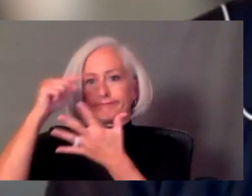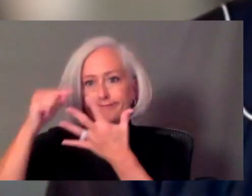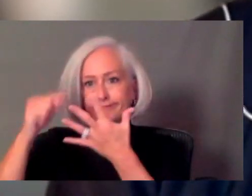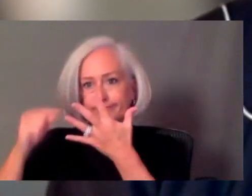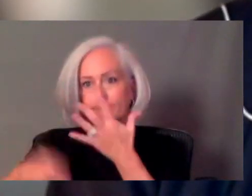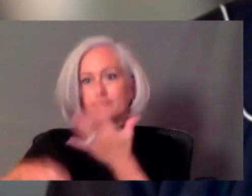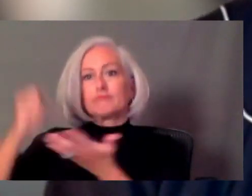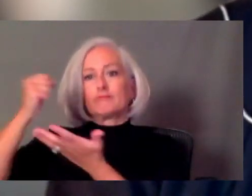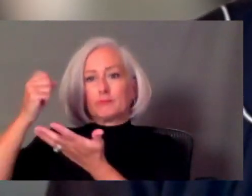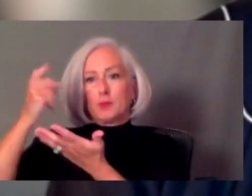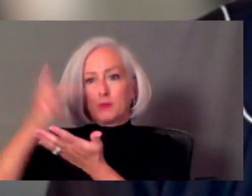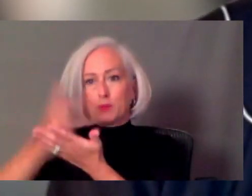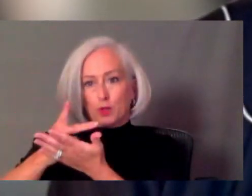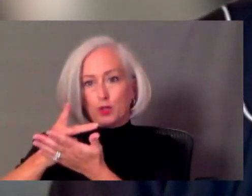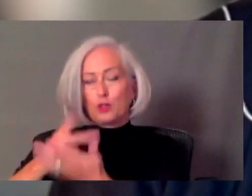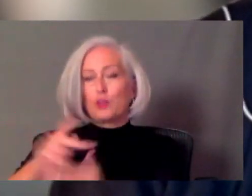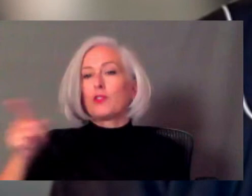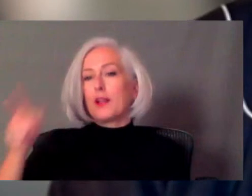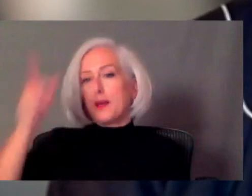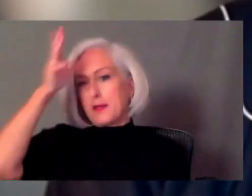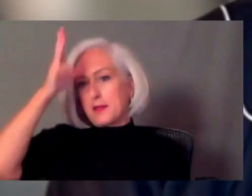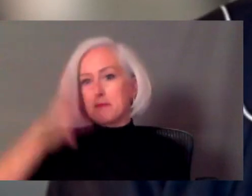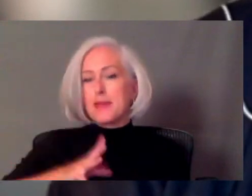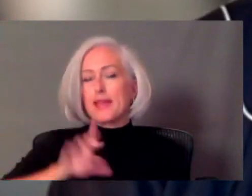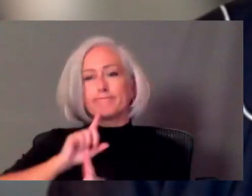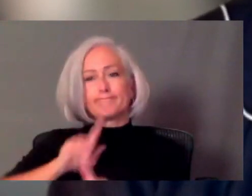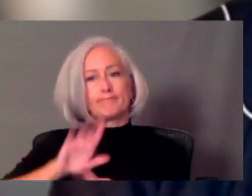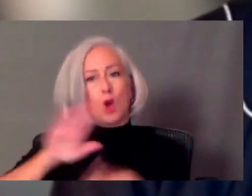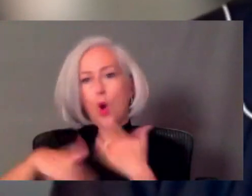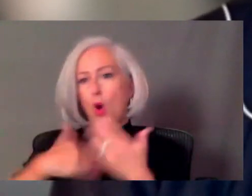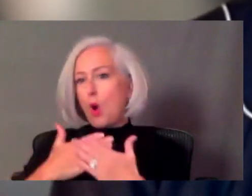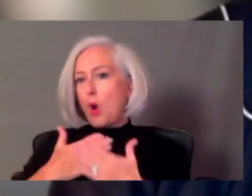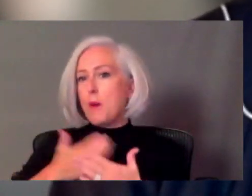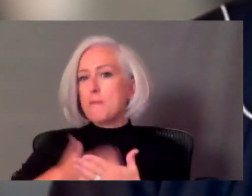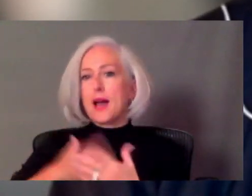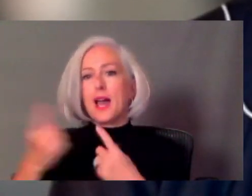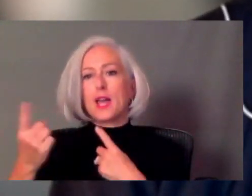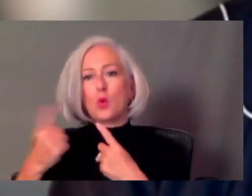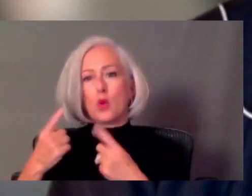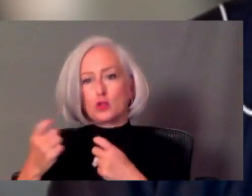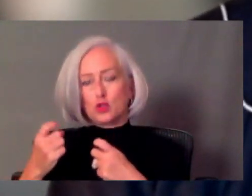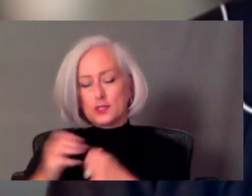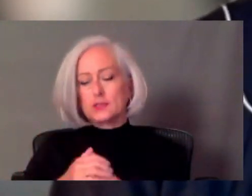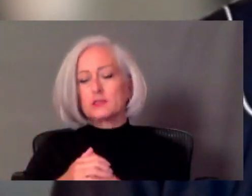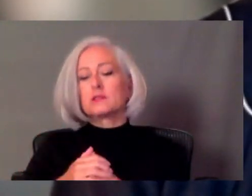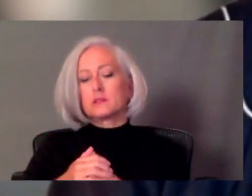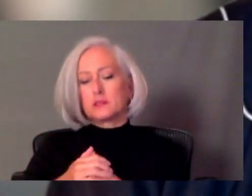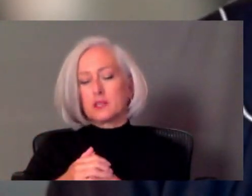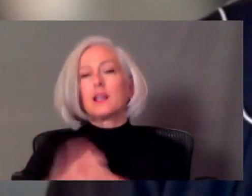hours for the infusion and the monitoring and whatnot.